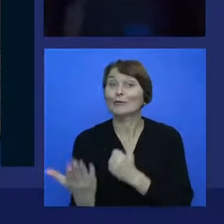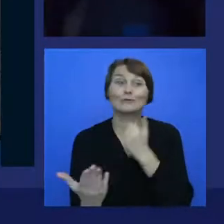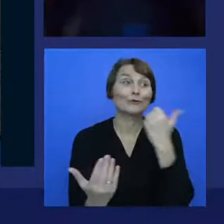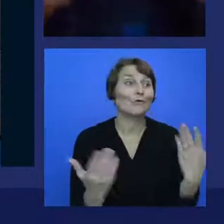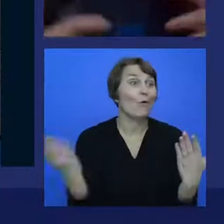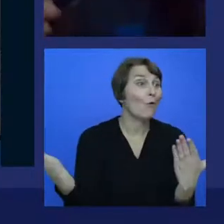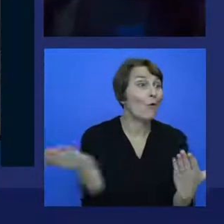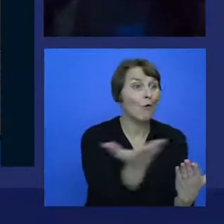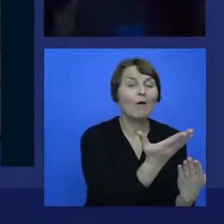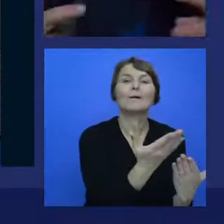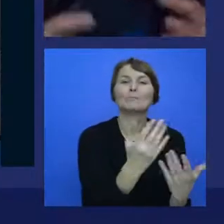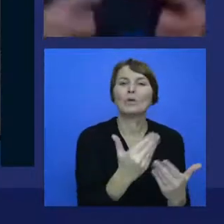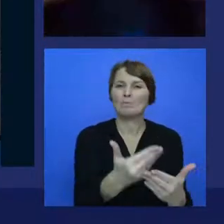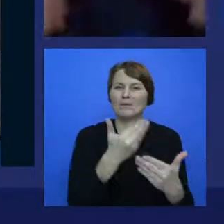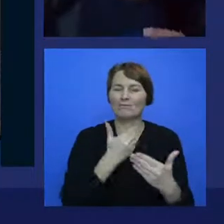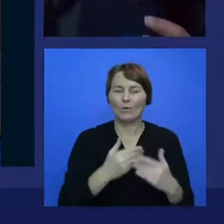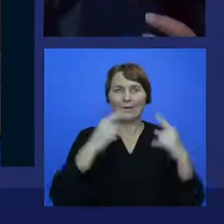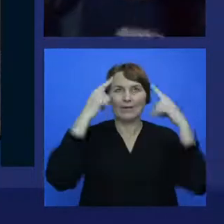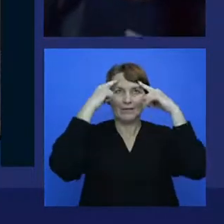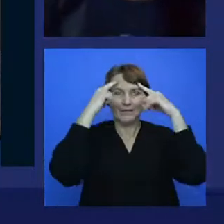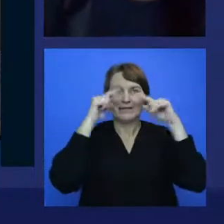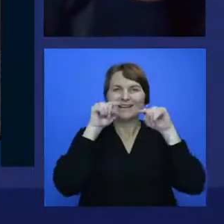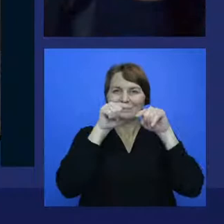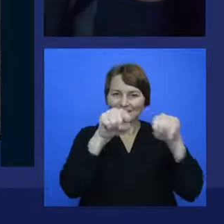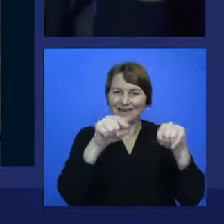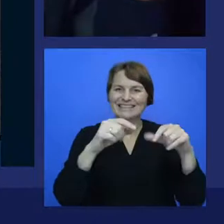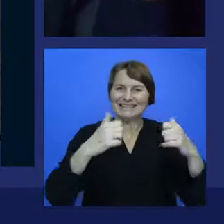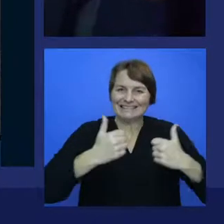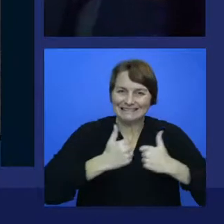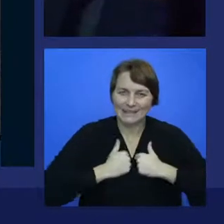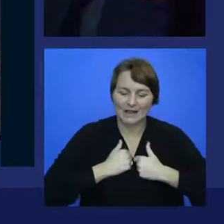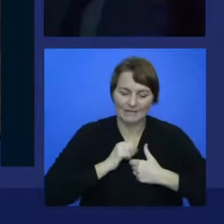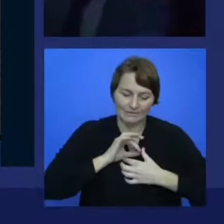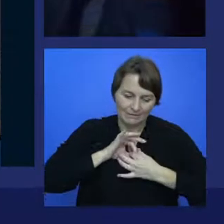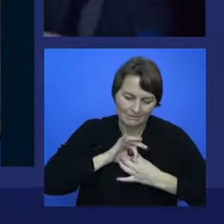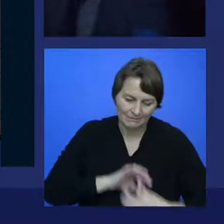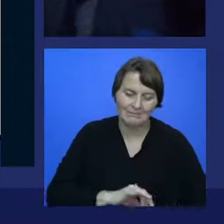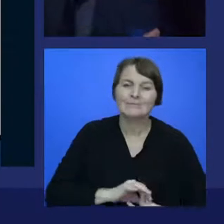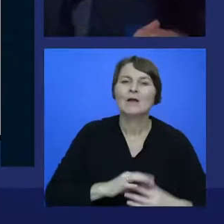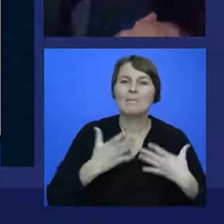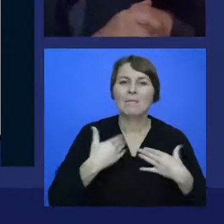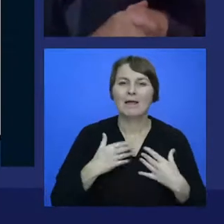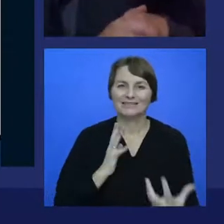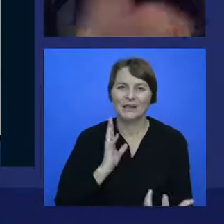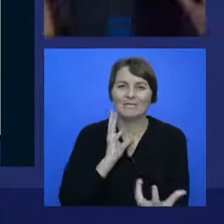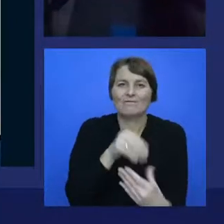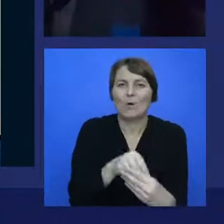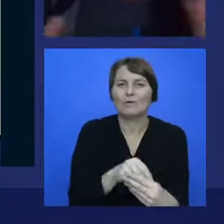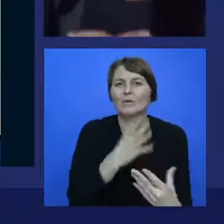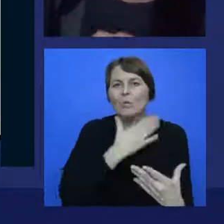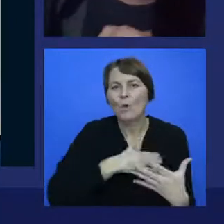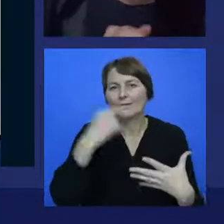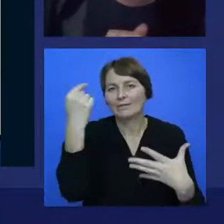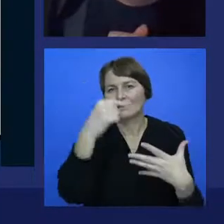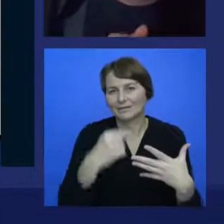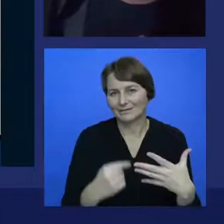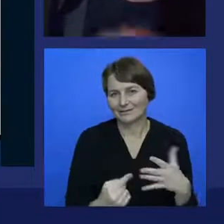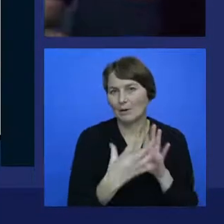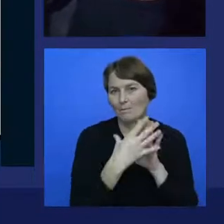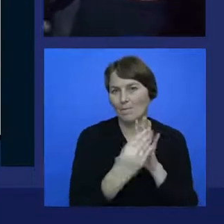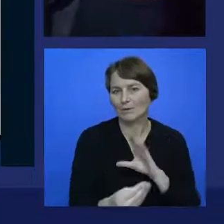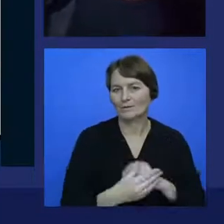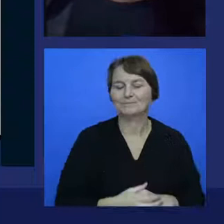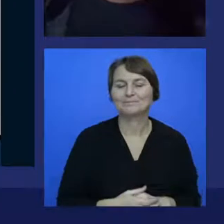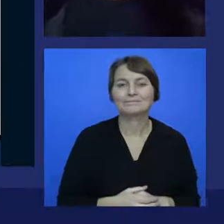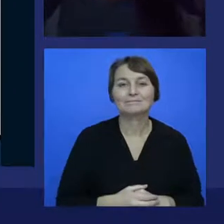they're empathetically or physically involved in the development of the models as we build it. So this is all based on this concept